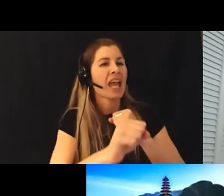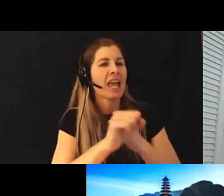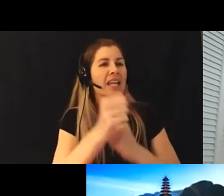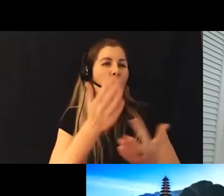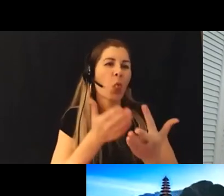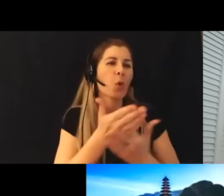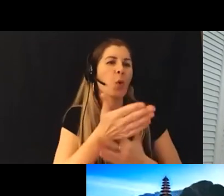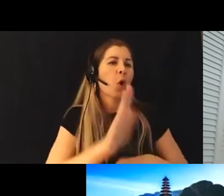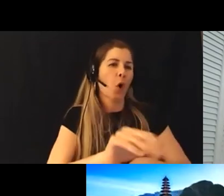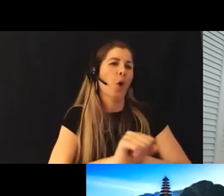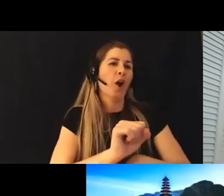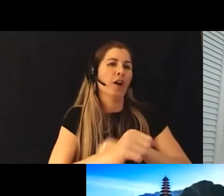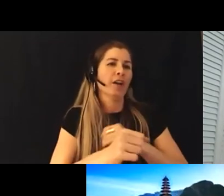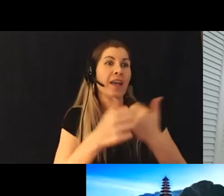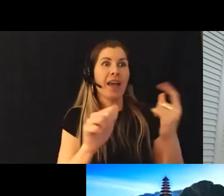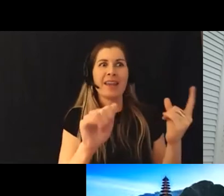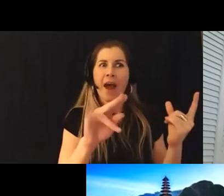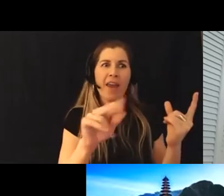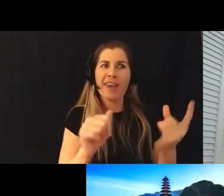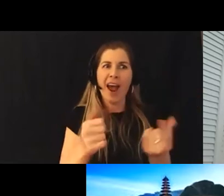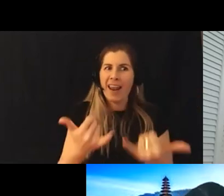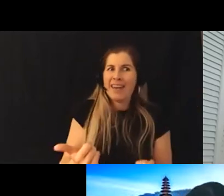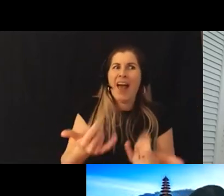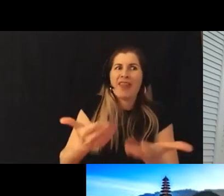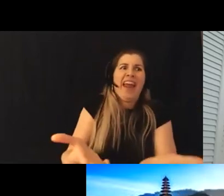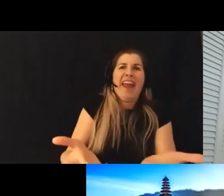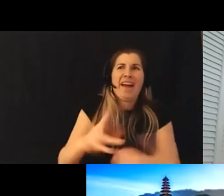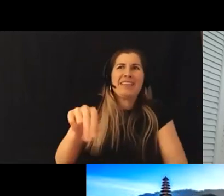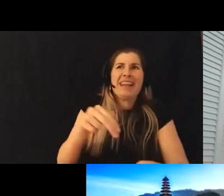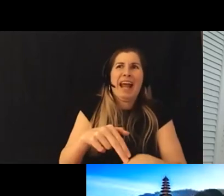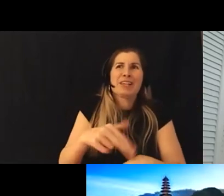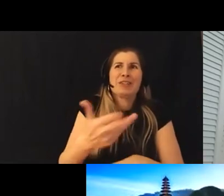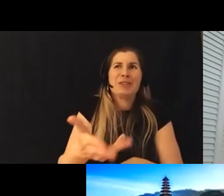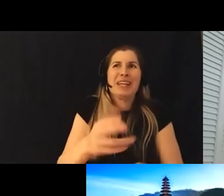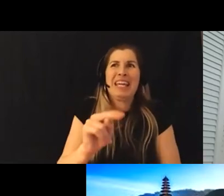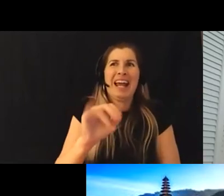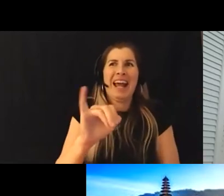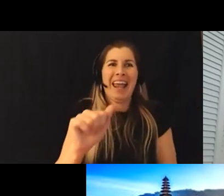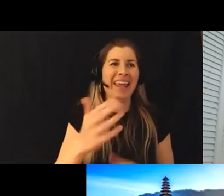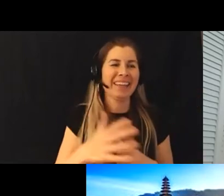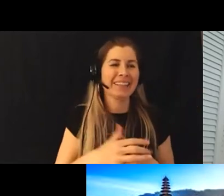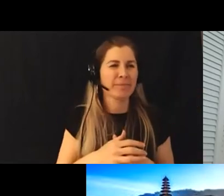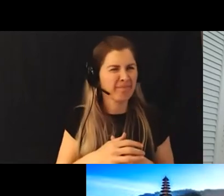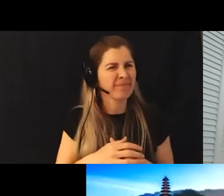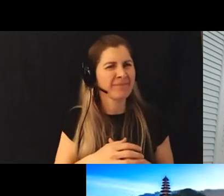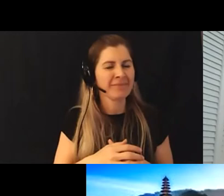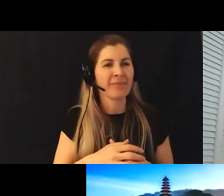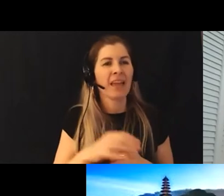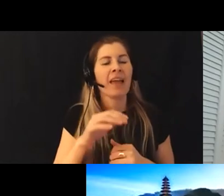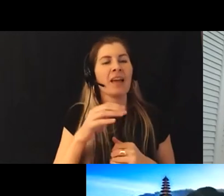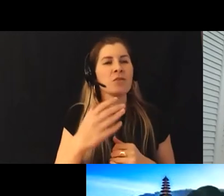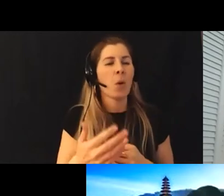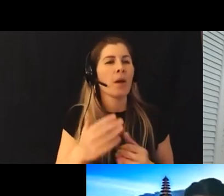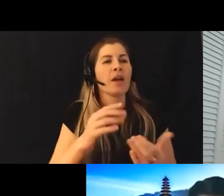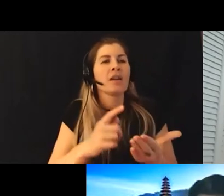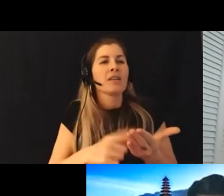work. And now we get Ayanna Hudson at the NEA. So that is the power of what can happen, that kind of transformation where people say, where you're not